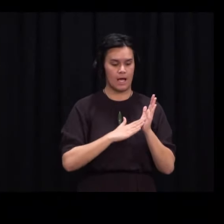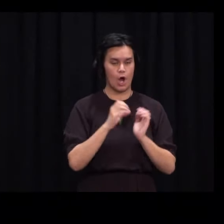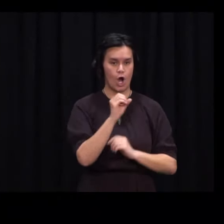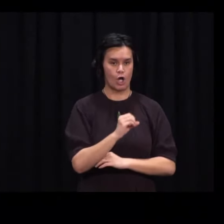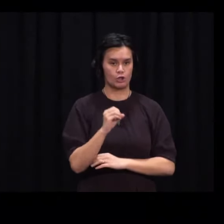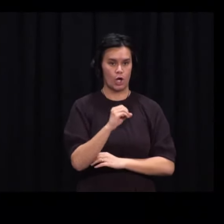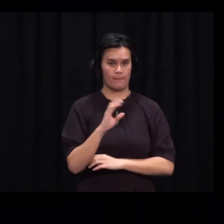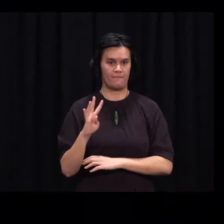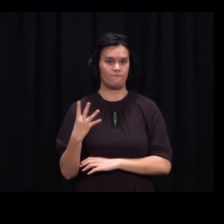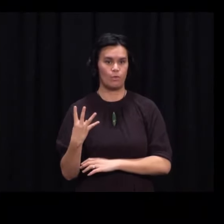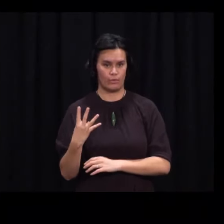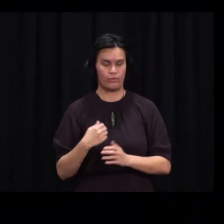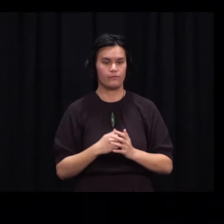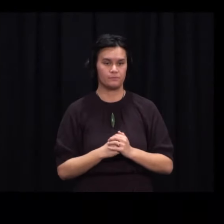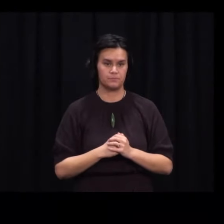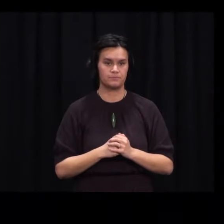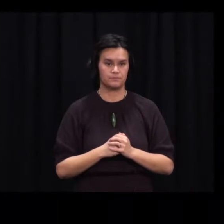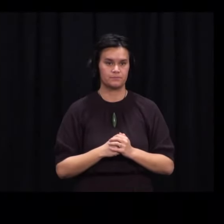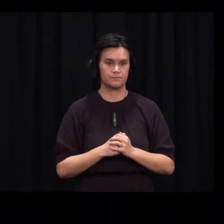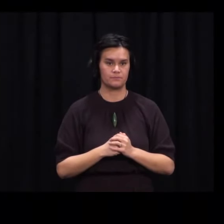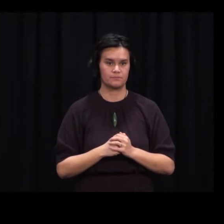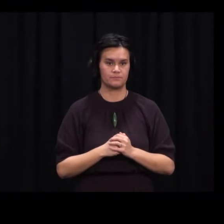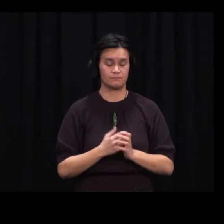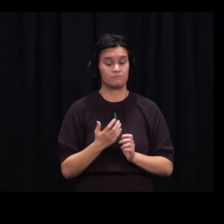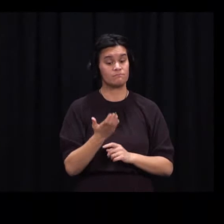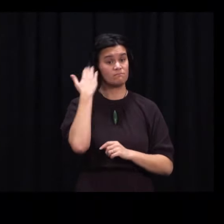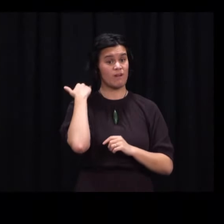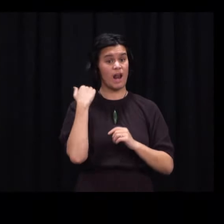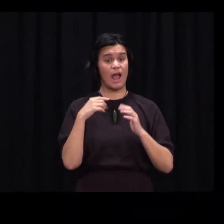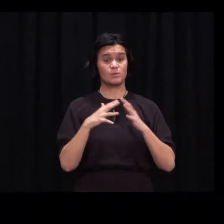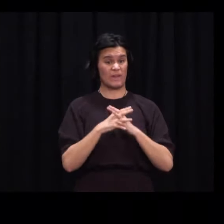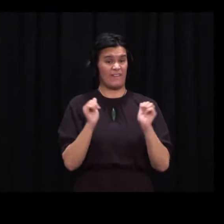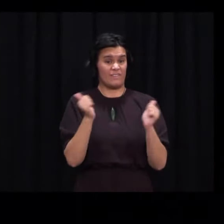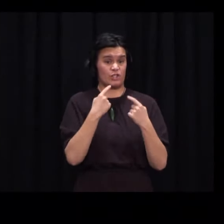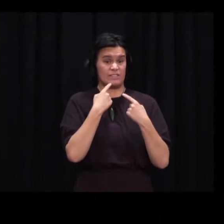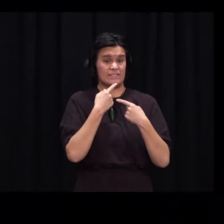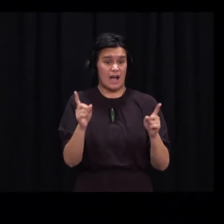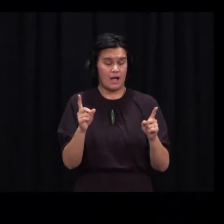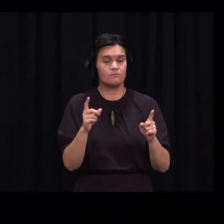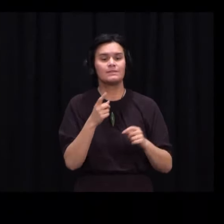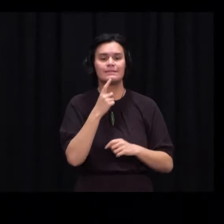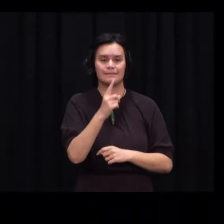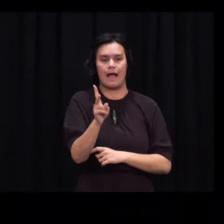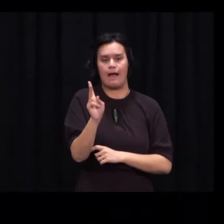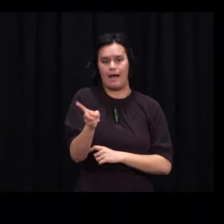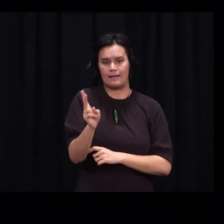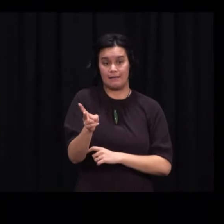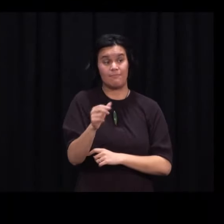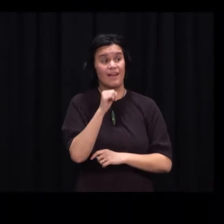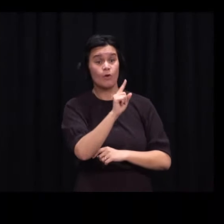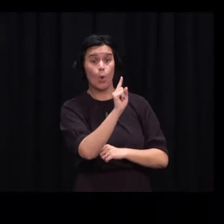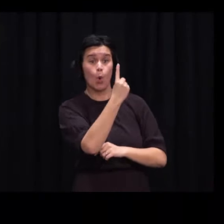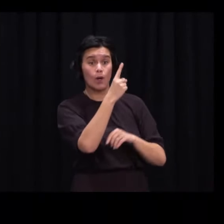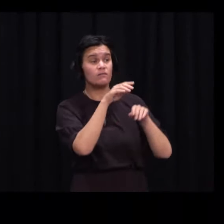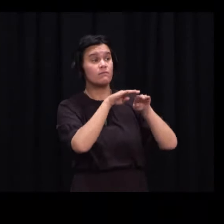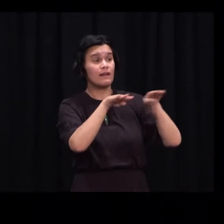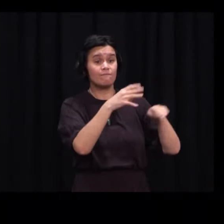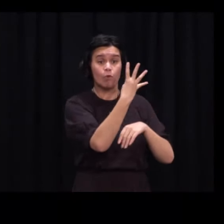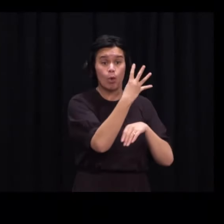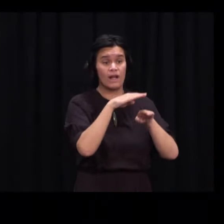As for the rest of New Zealand, as I outlined on Thursday last week, for so long as Auckland is at the higher alert levels of 3 or